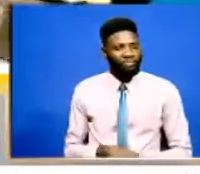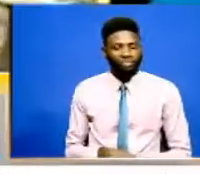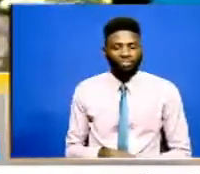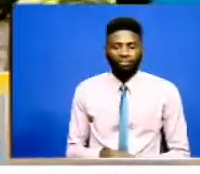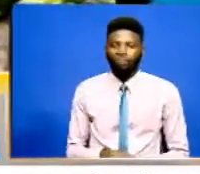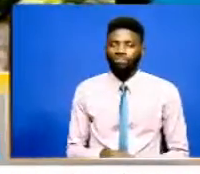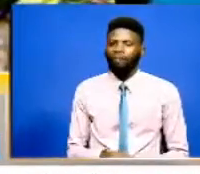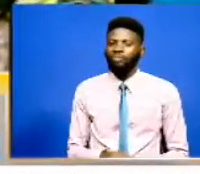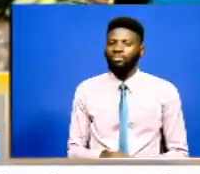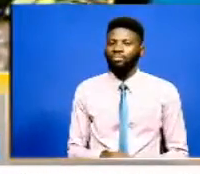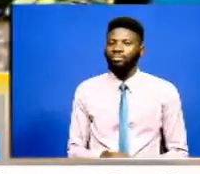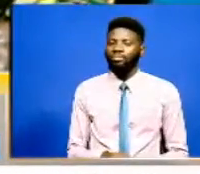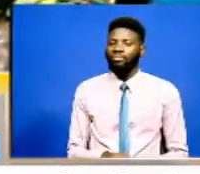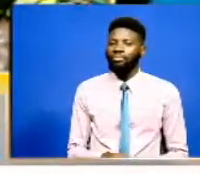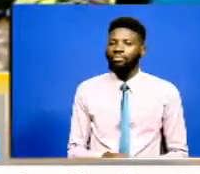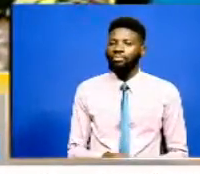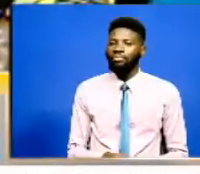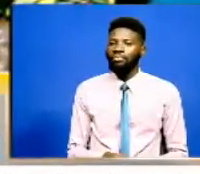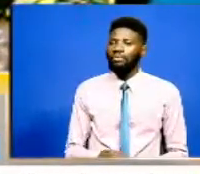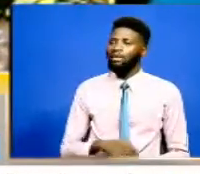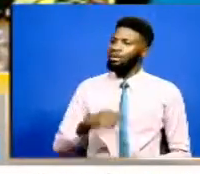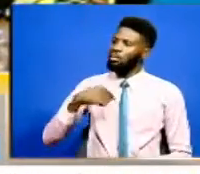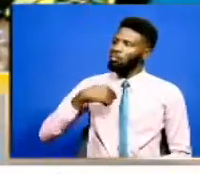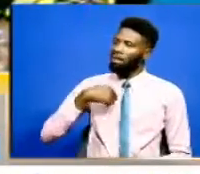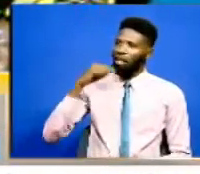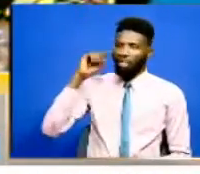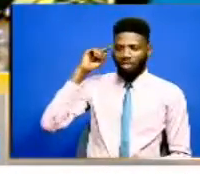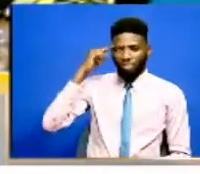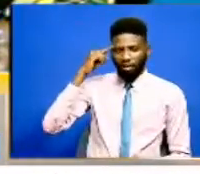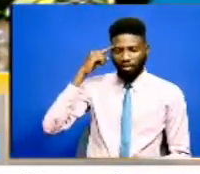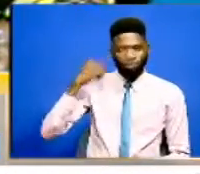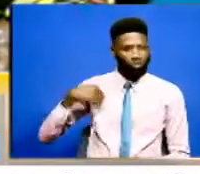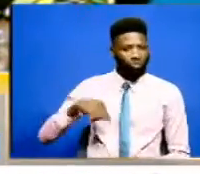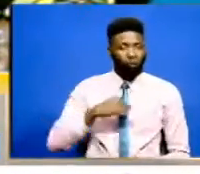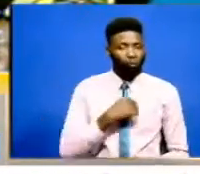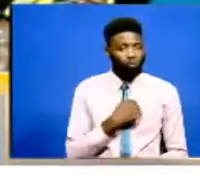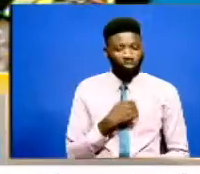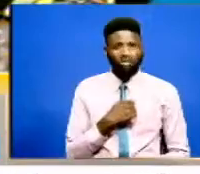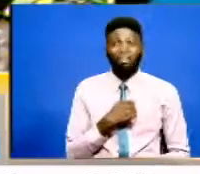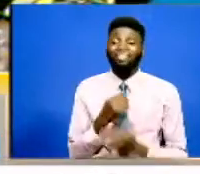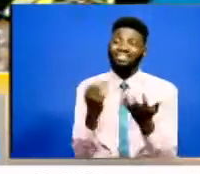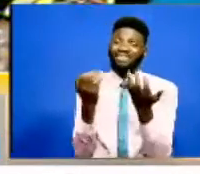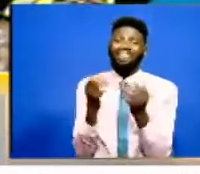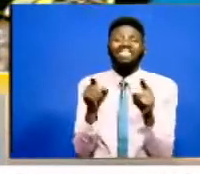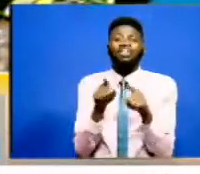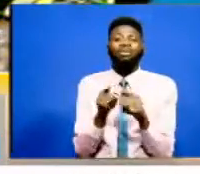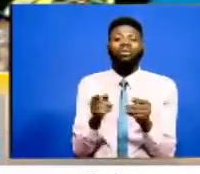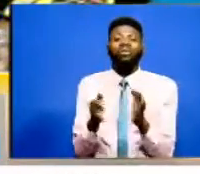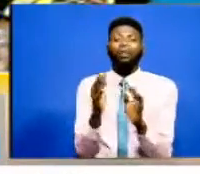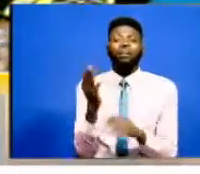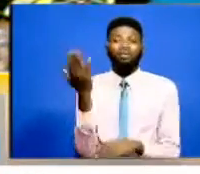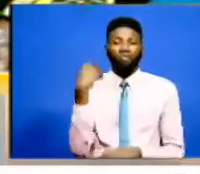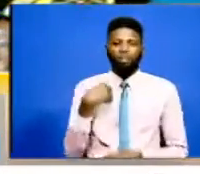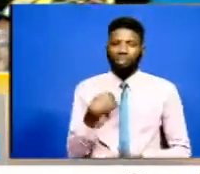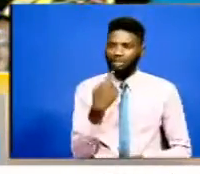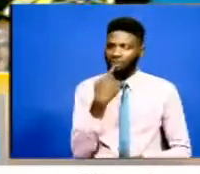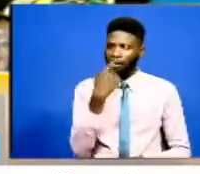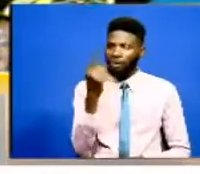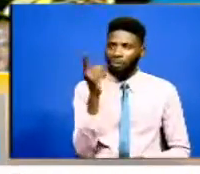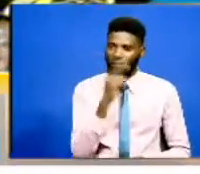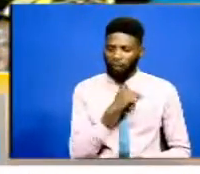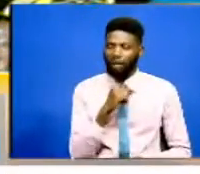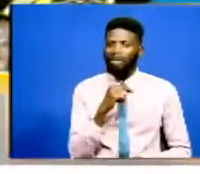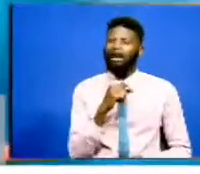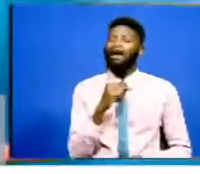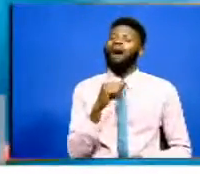I think we need, as I mentioned earlier, a lot is going on